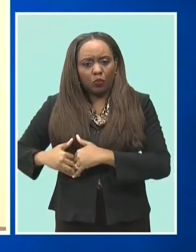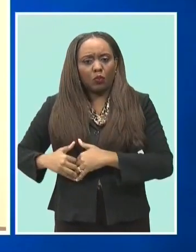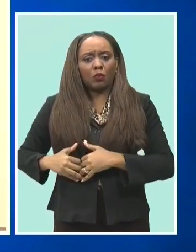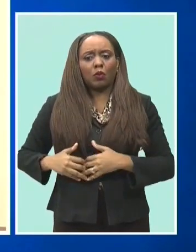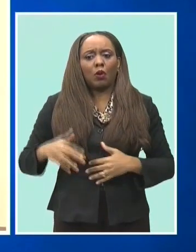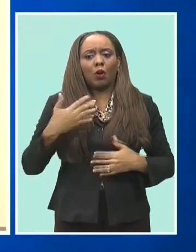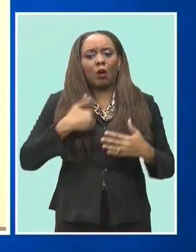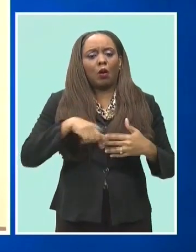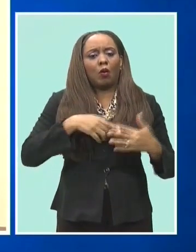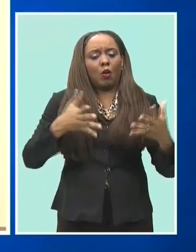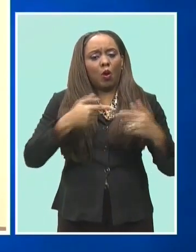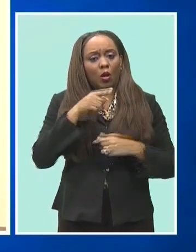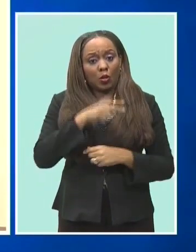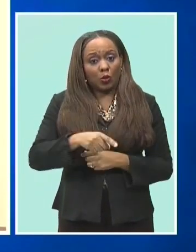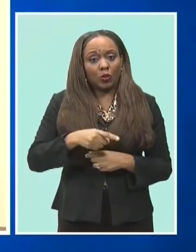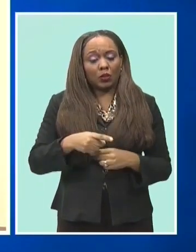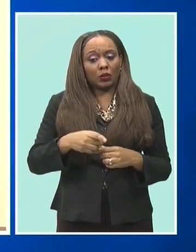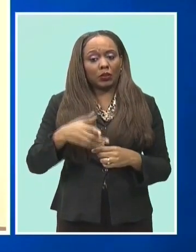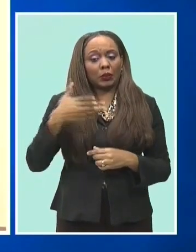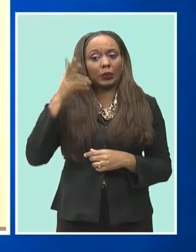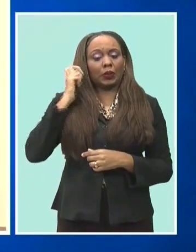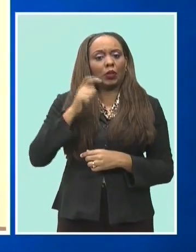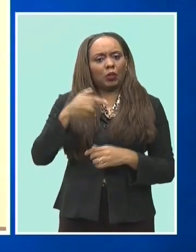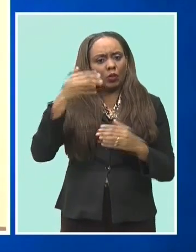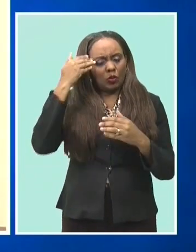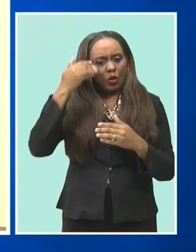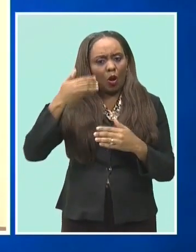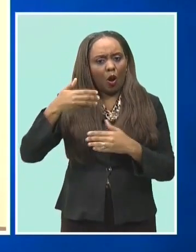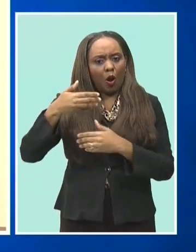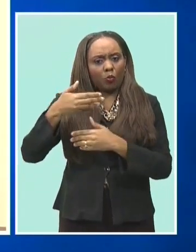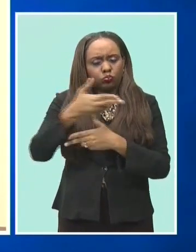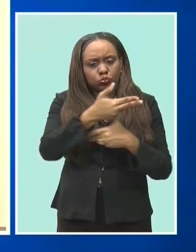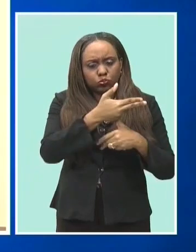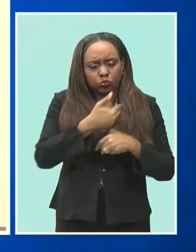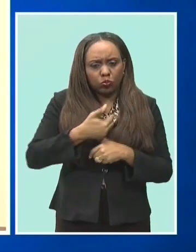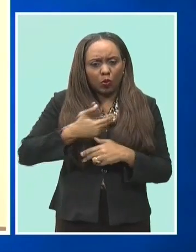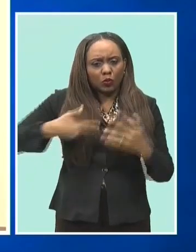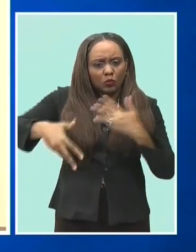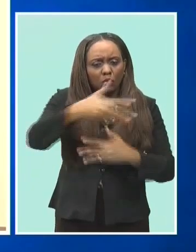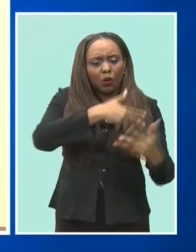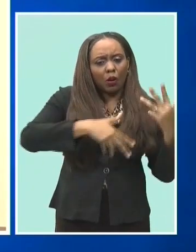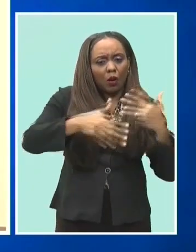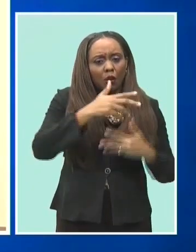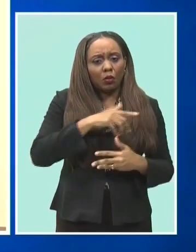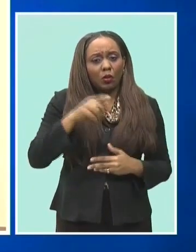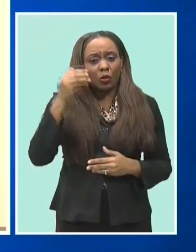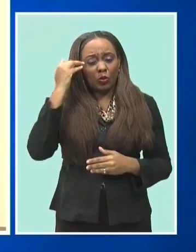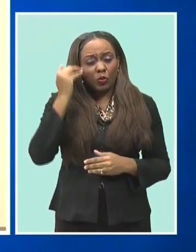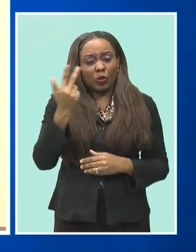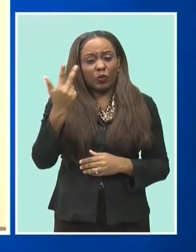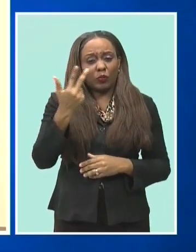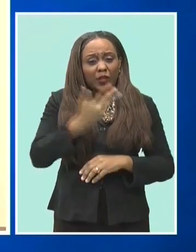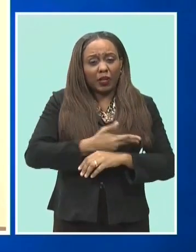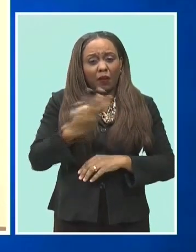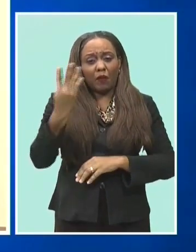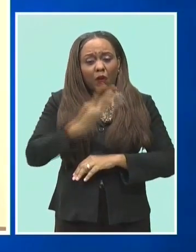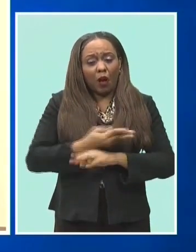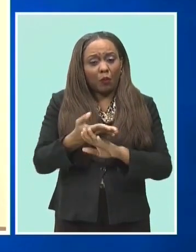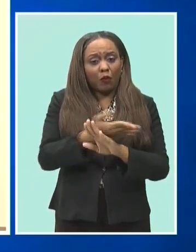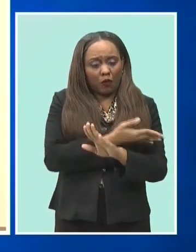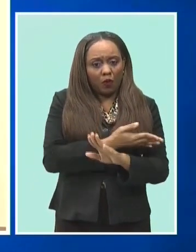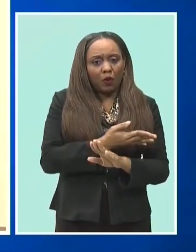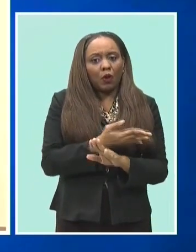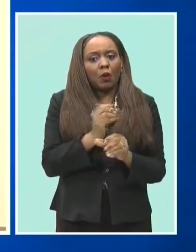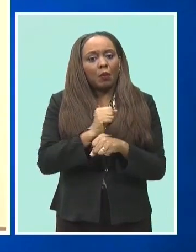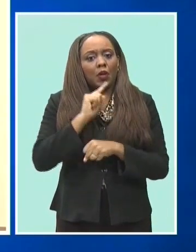You know a storm is coming, you have 3-4 days notice that a storm is approaching. You know what is required to secure